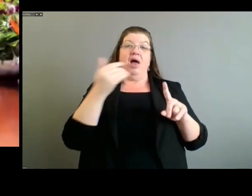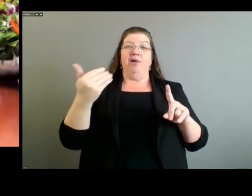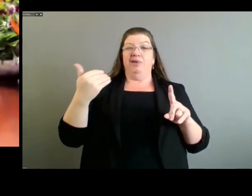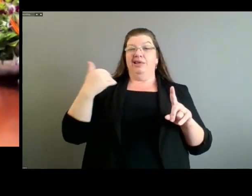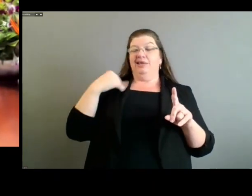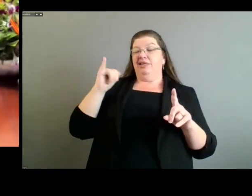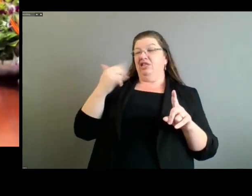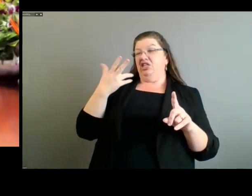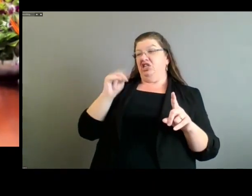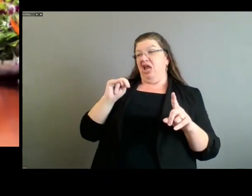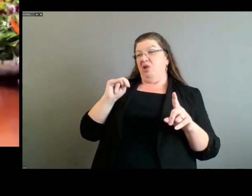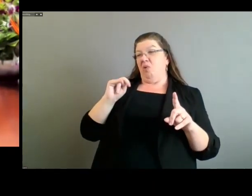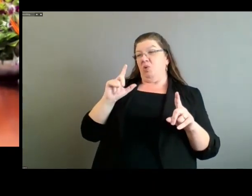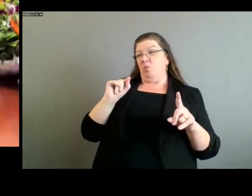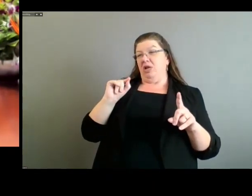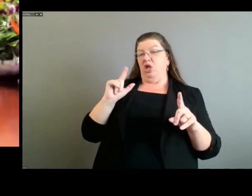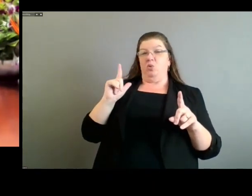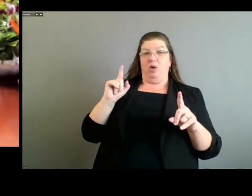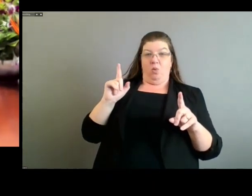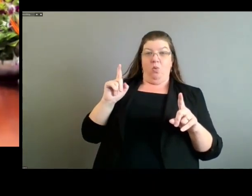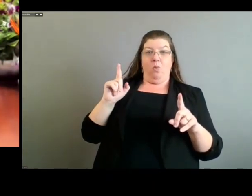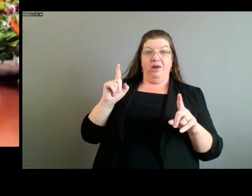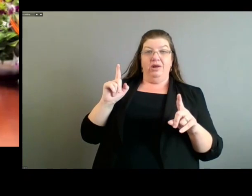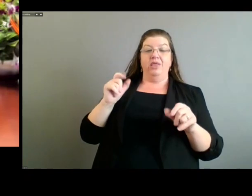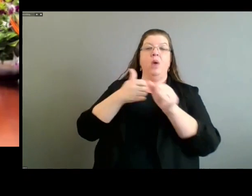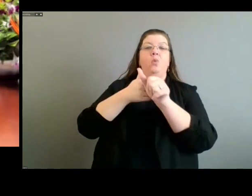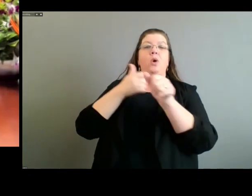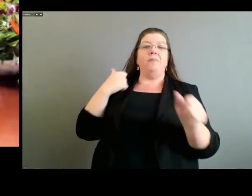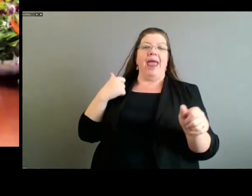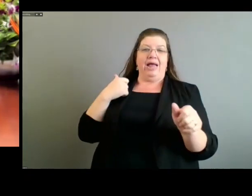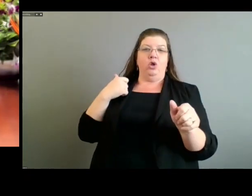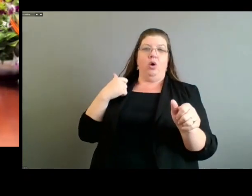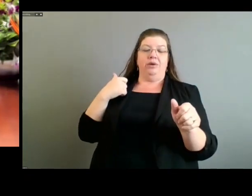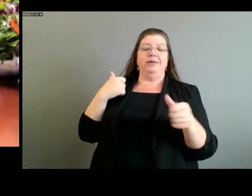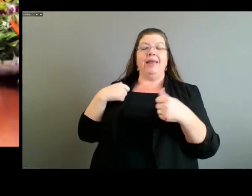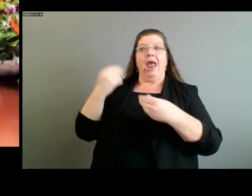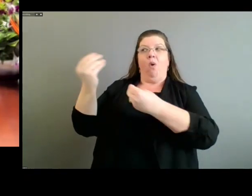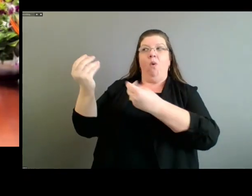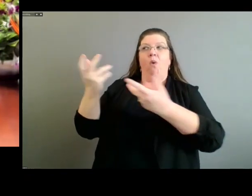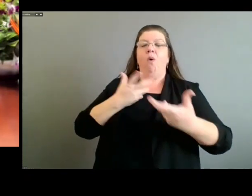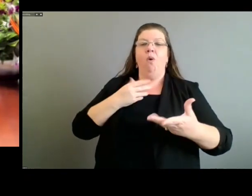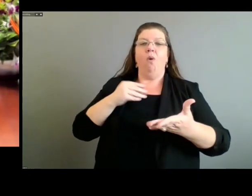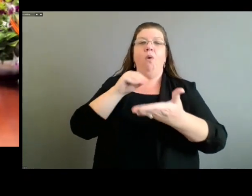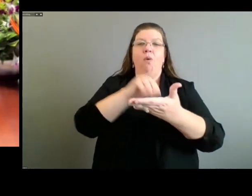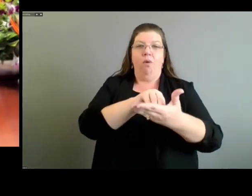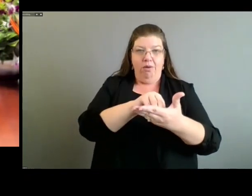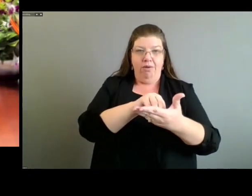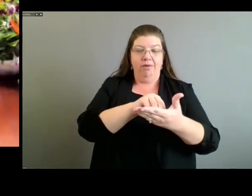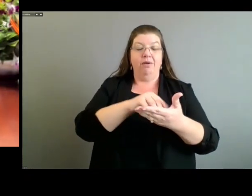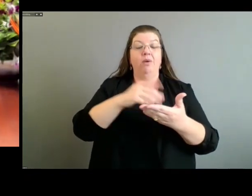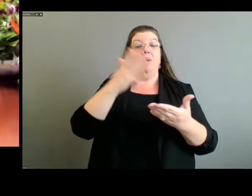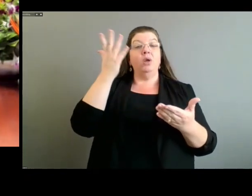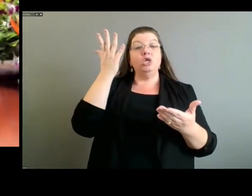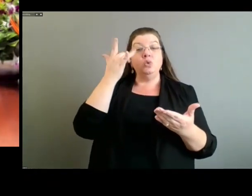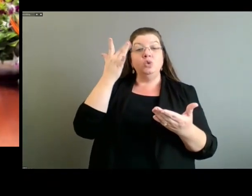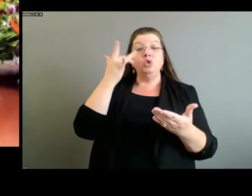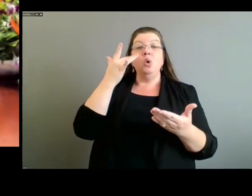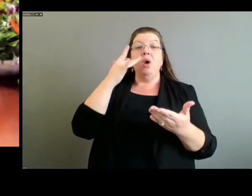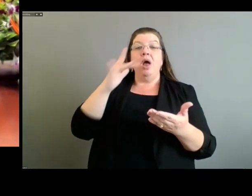January 2021, which were backlogged, and now we're reporting it, and it is due to